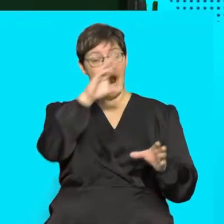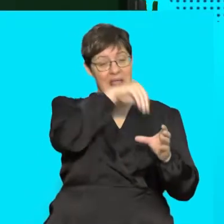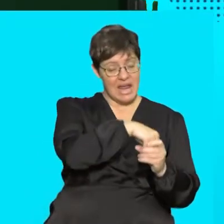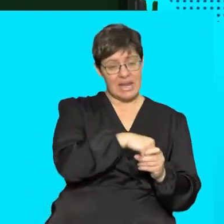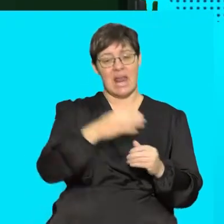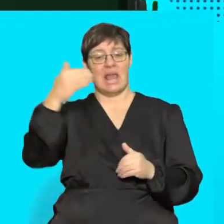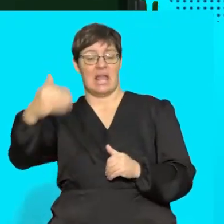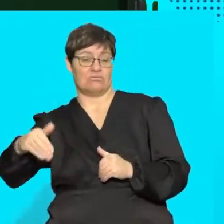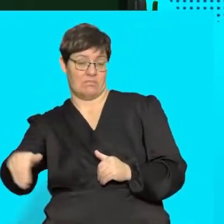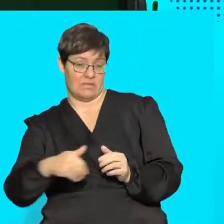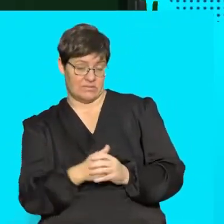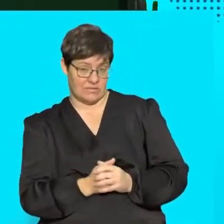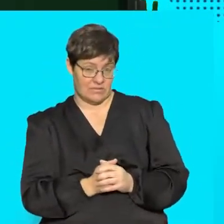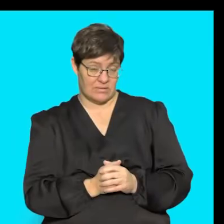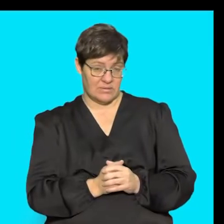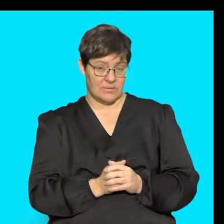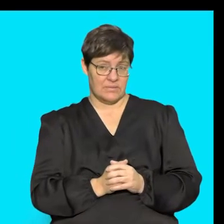and extrapolation. Okay.